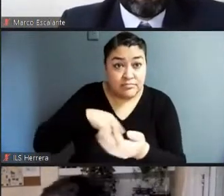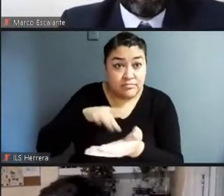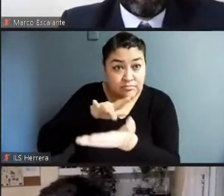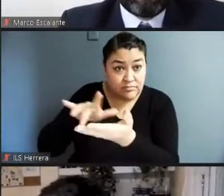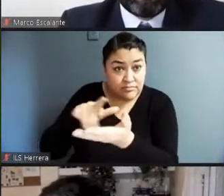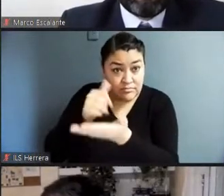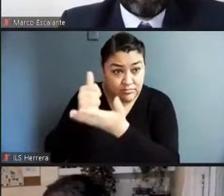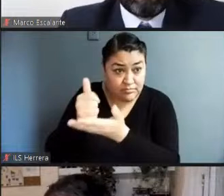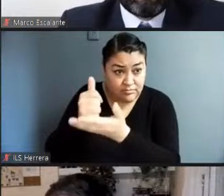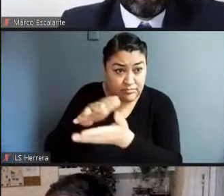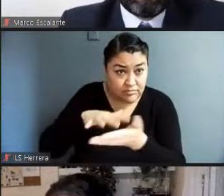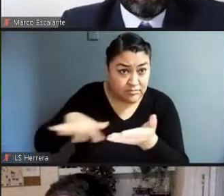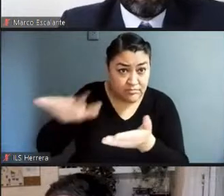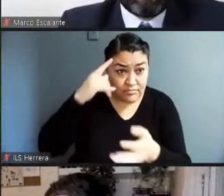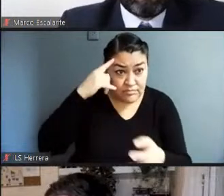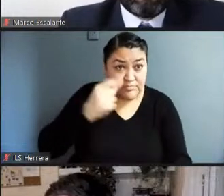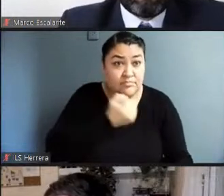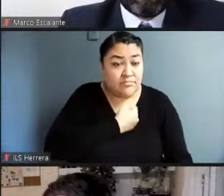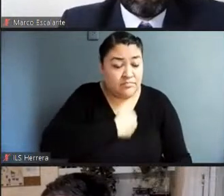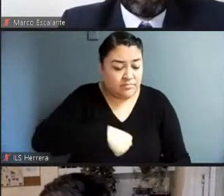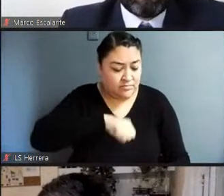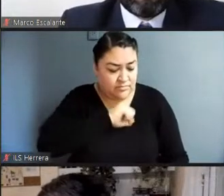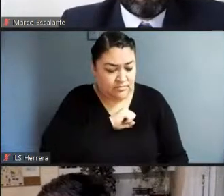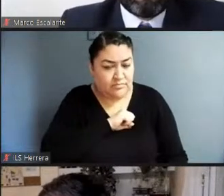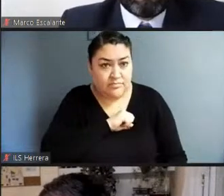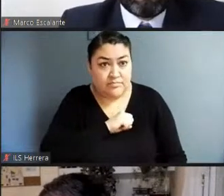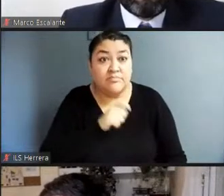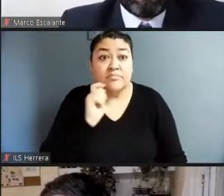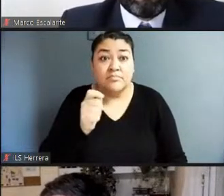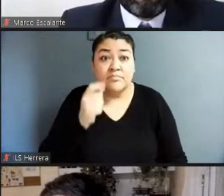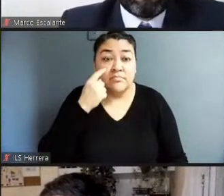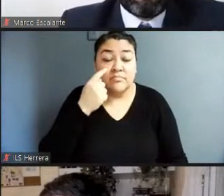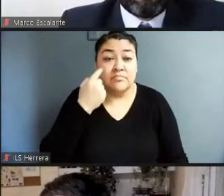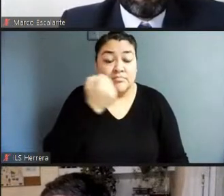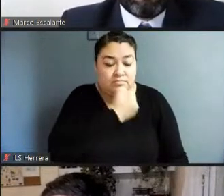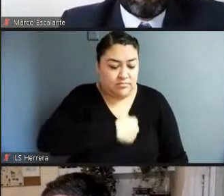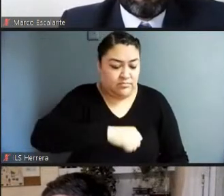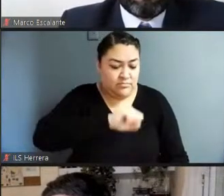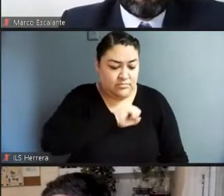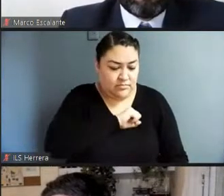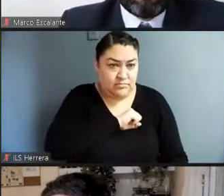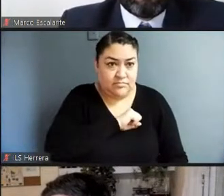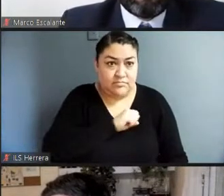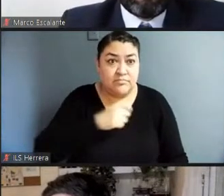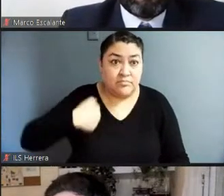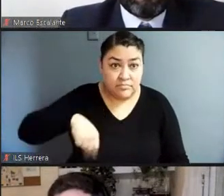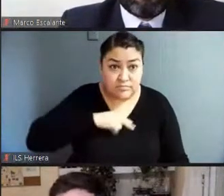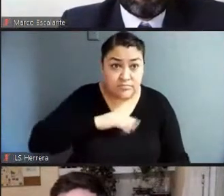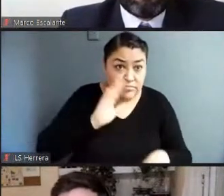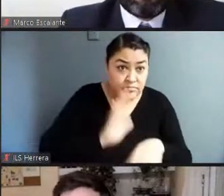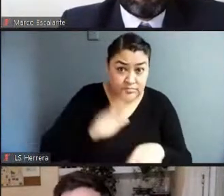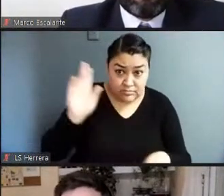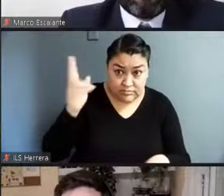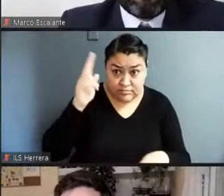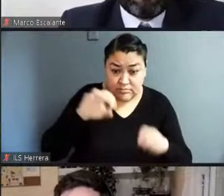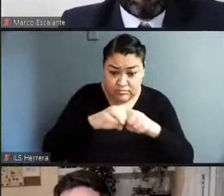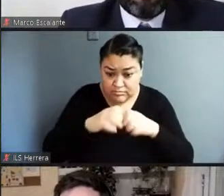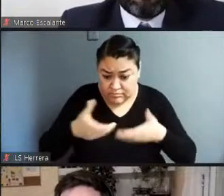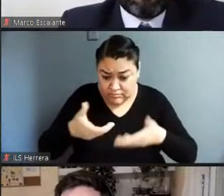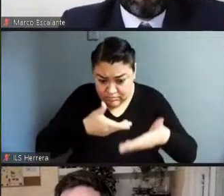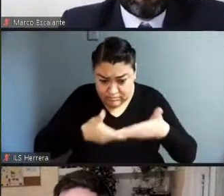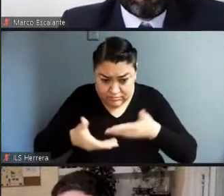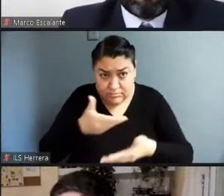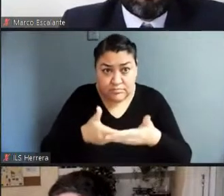We perform basic interventions of health promotion once that we are integrating